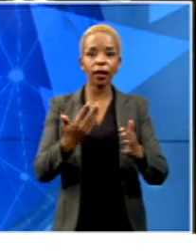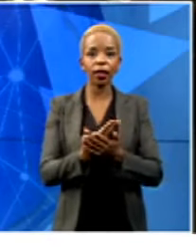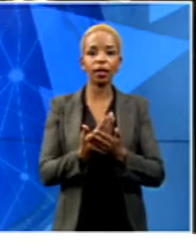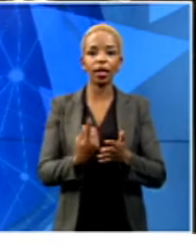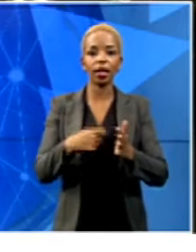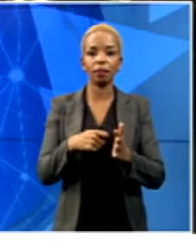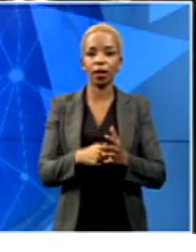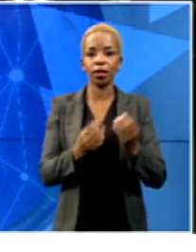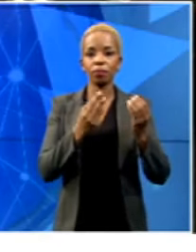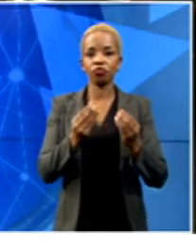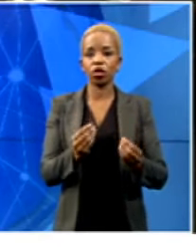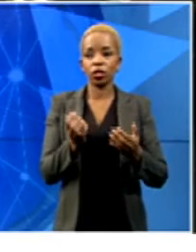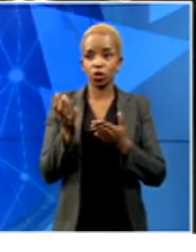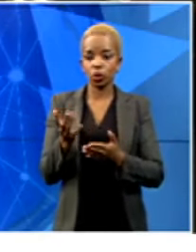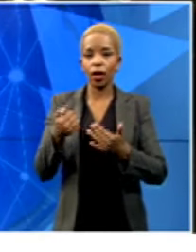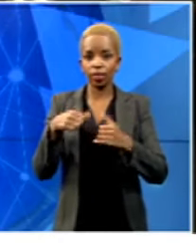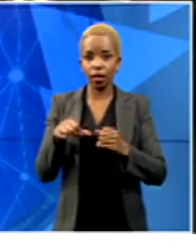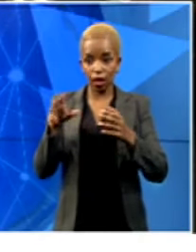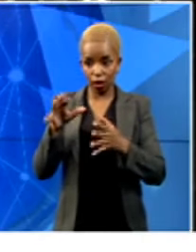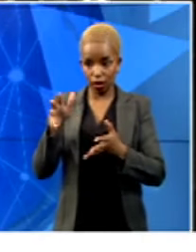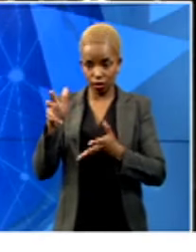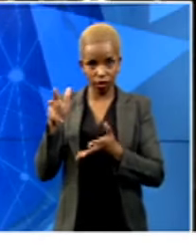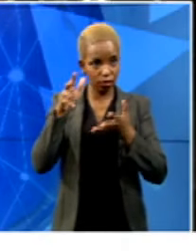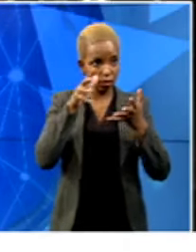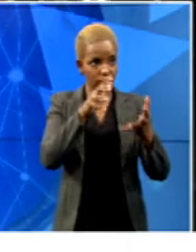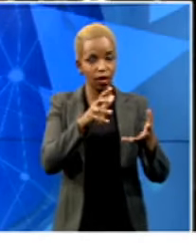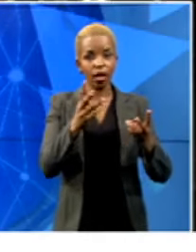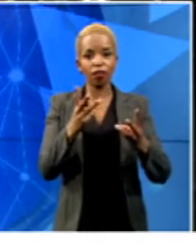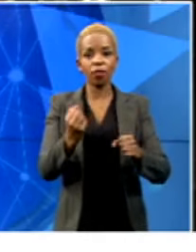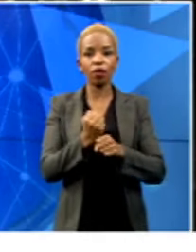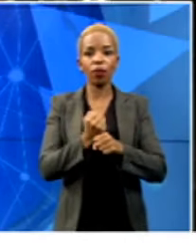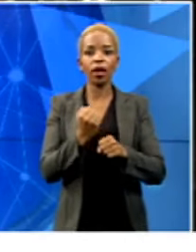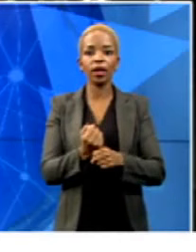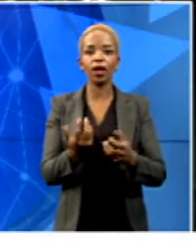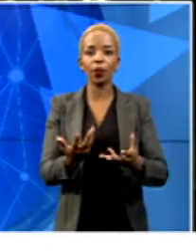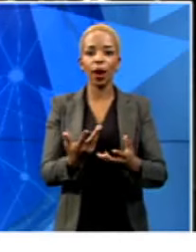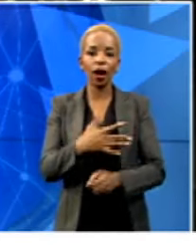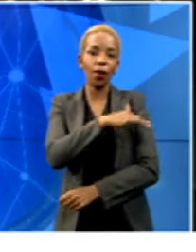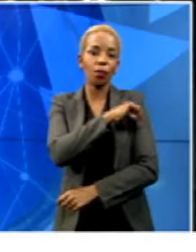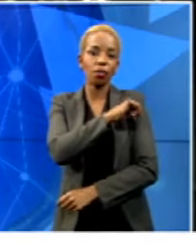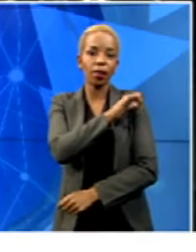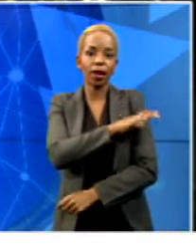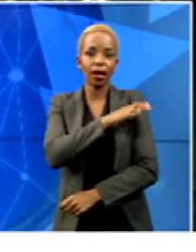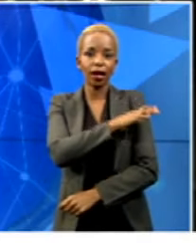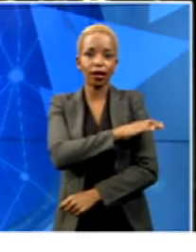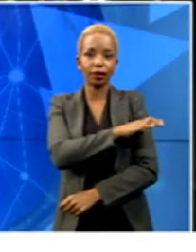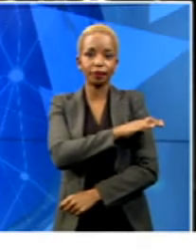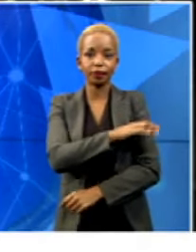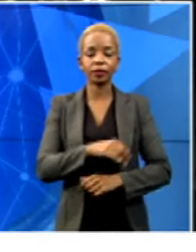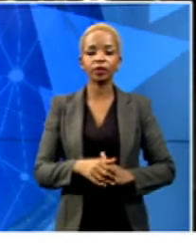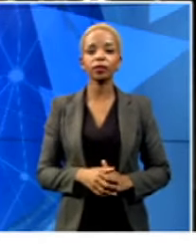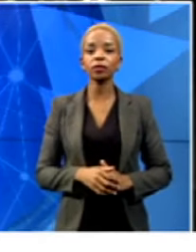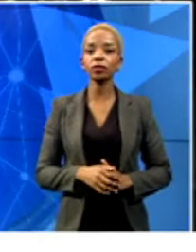said, in turn give them to our healthcare professionals. Now, Danny, I understand you would also like to put a challenge to your